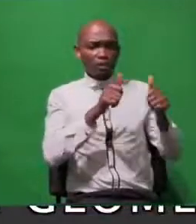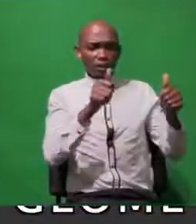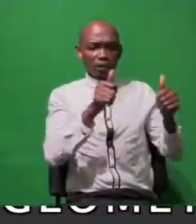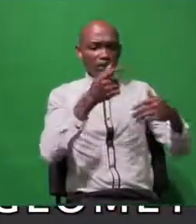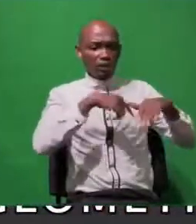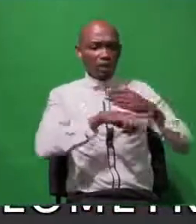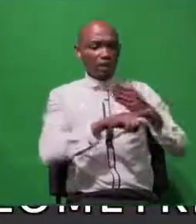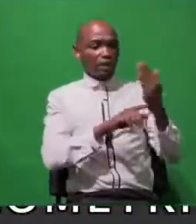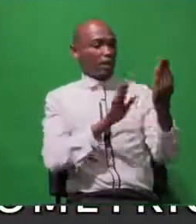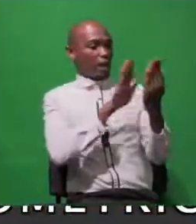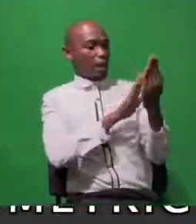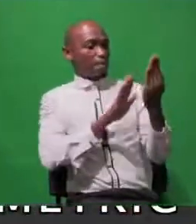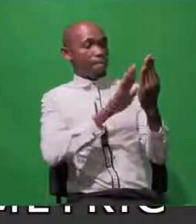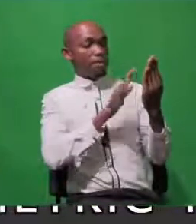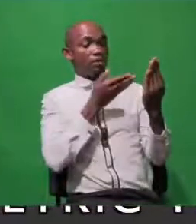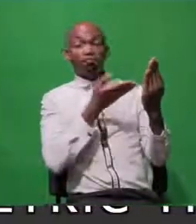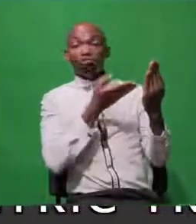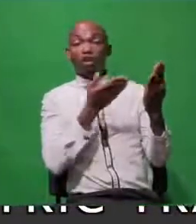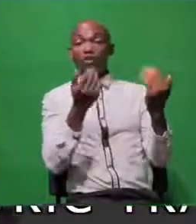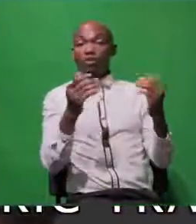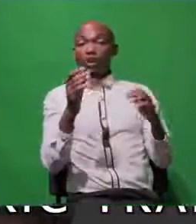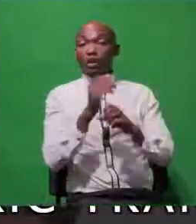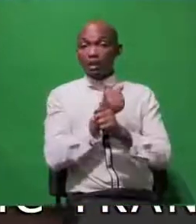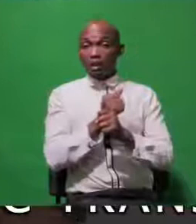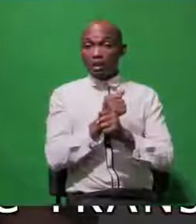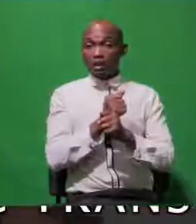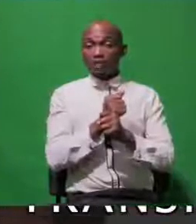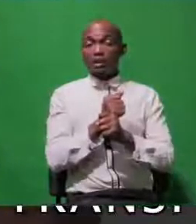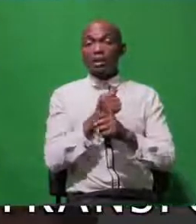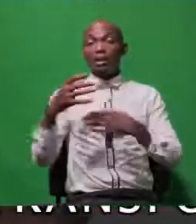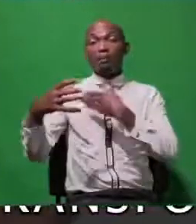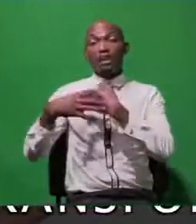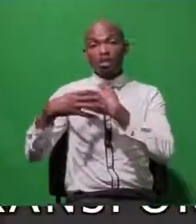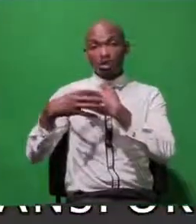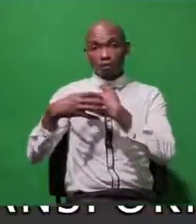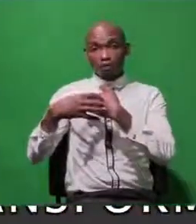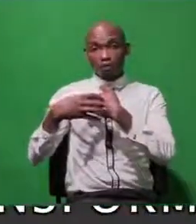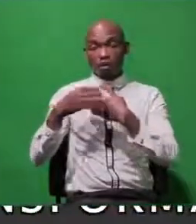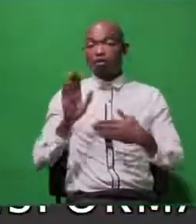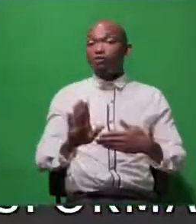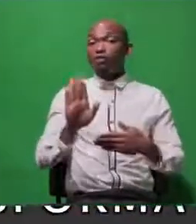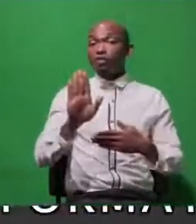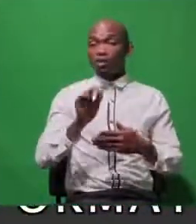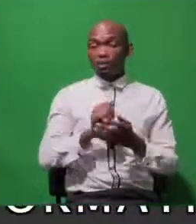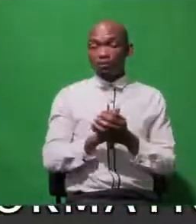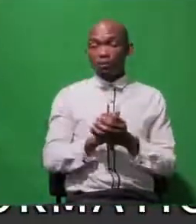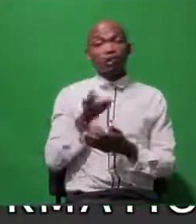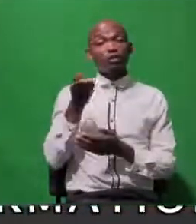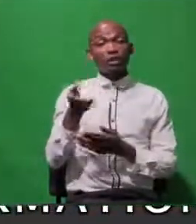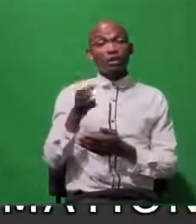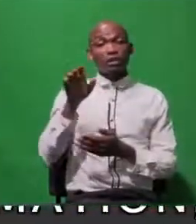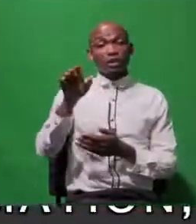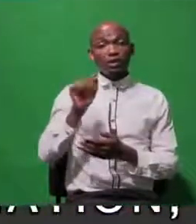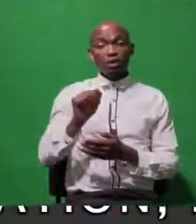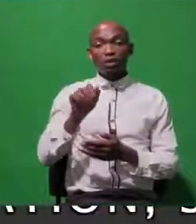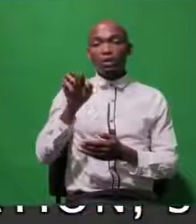mirror, you see the image of yourself. This is a reflection.